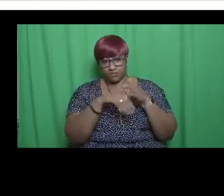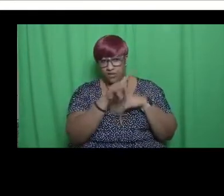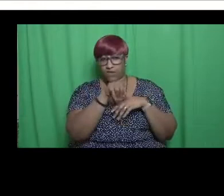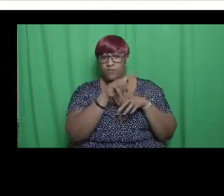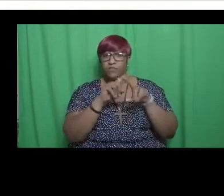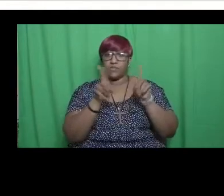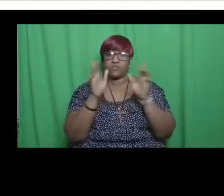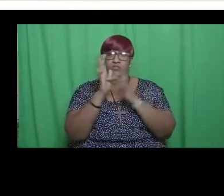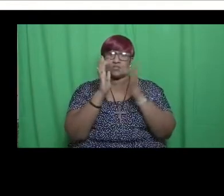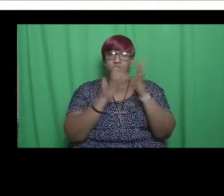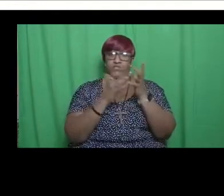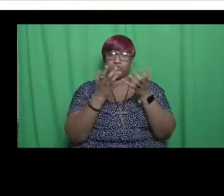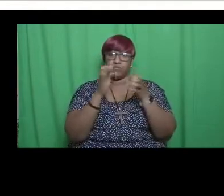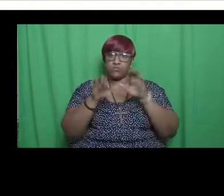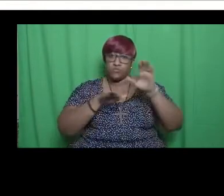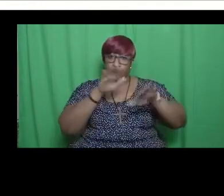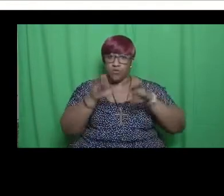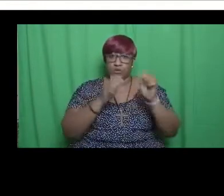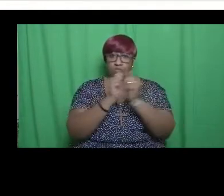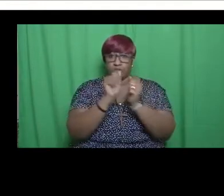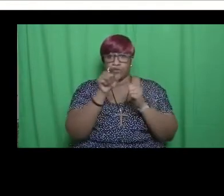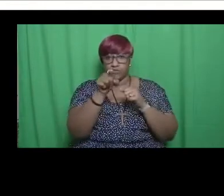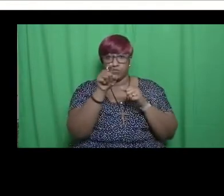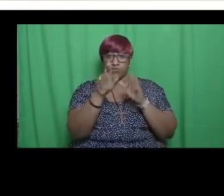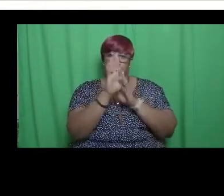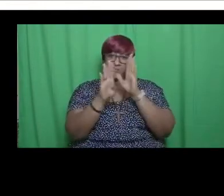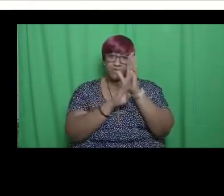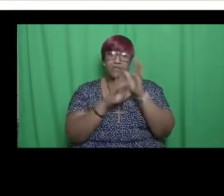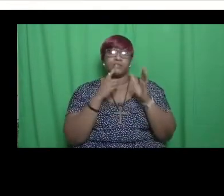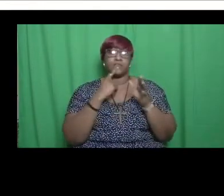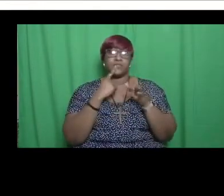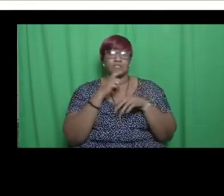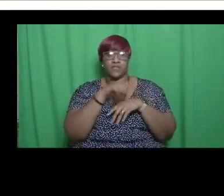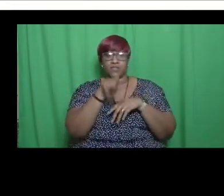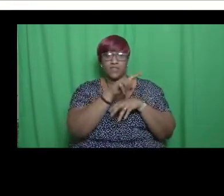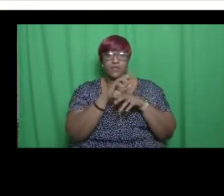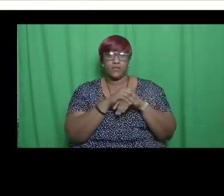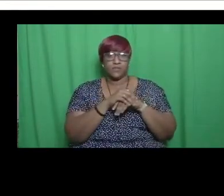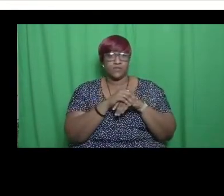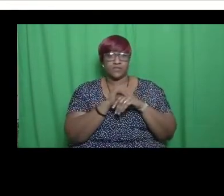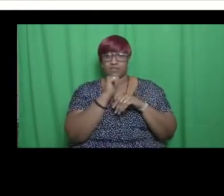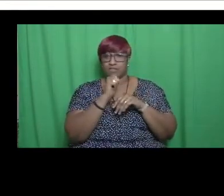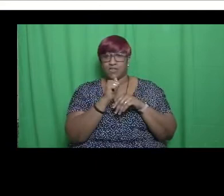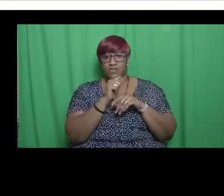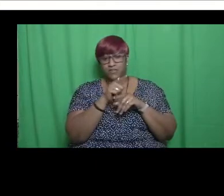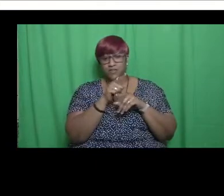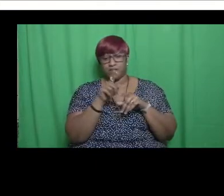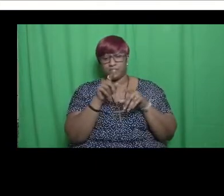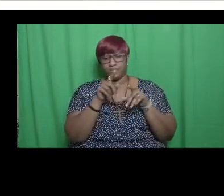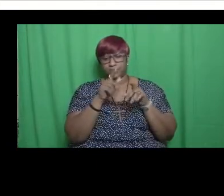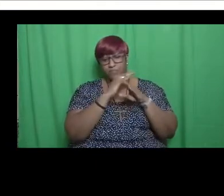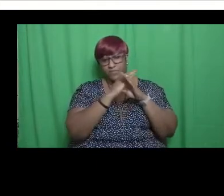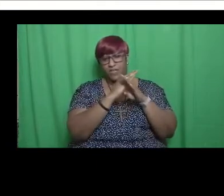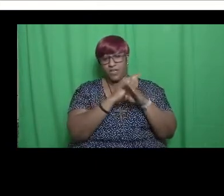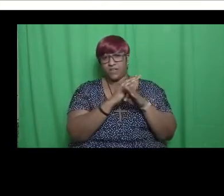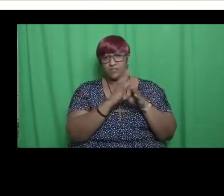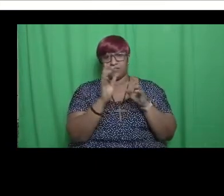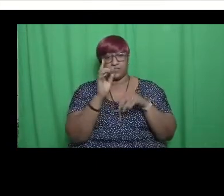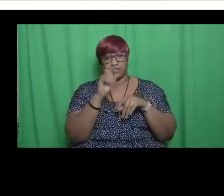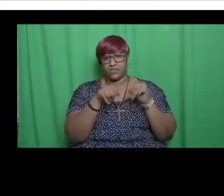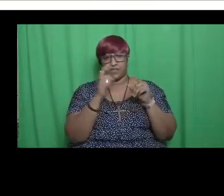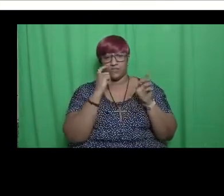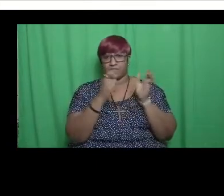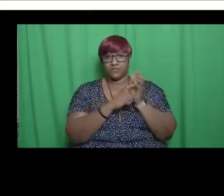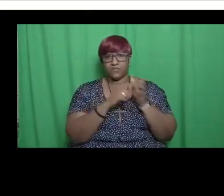But Jesus wants to walk with you. And the Bible says, but they were kept from recognizing him. Now, I've read what scholars said that